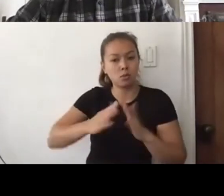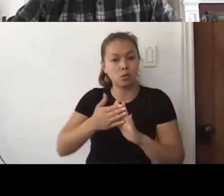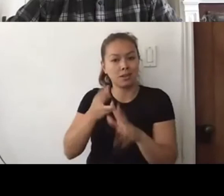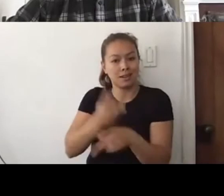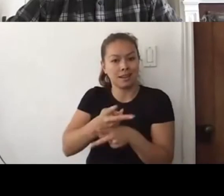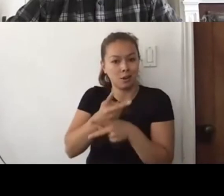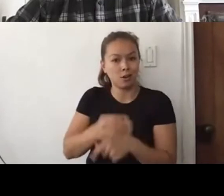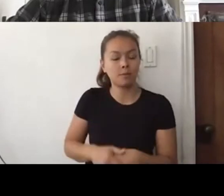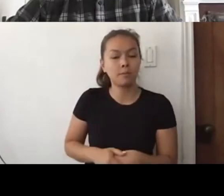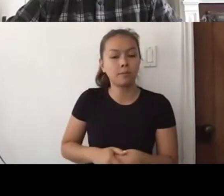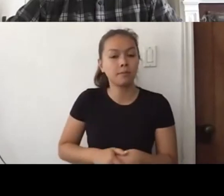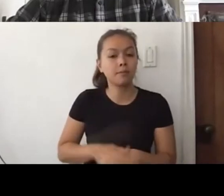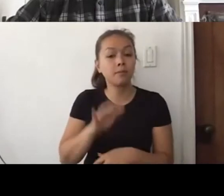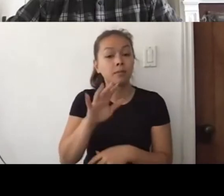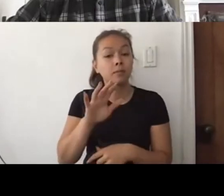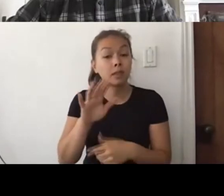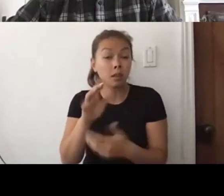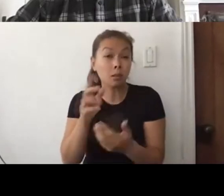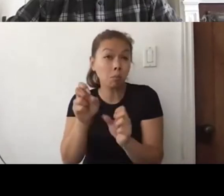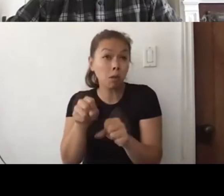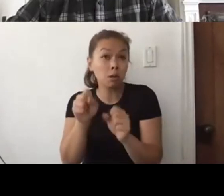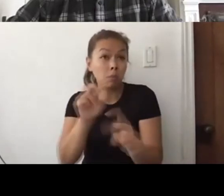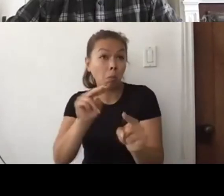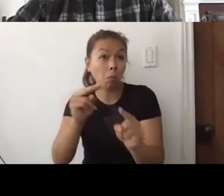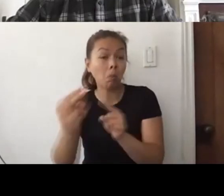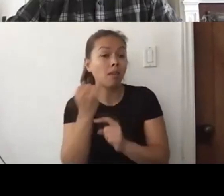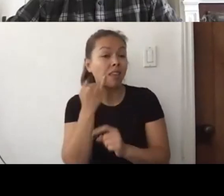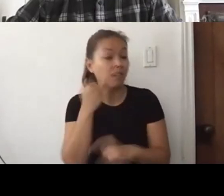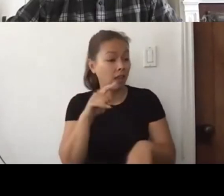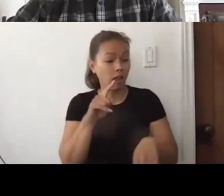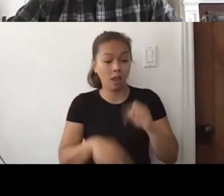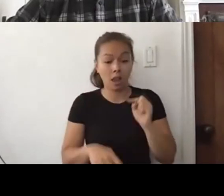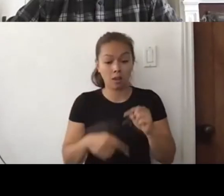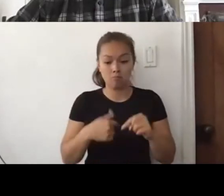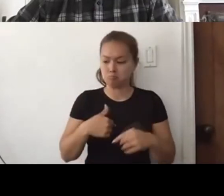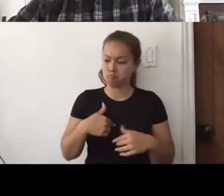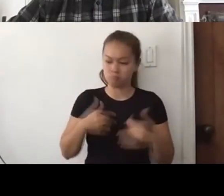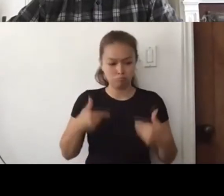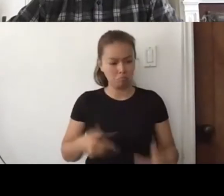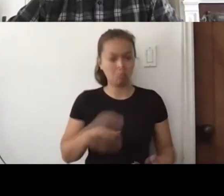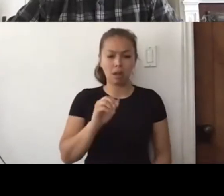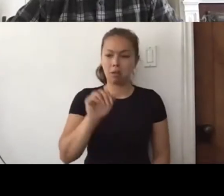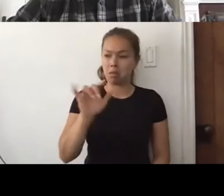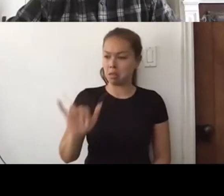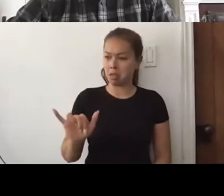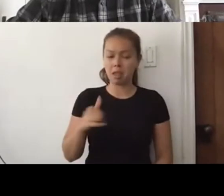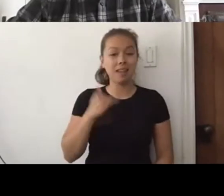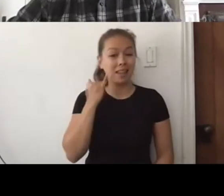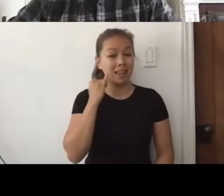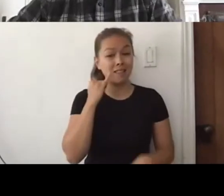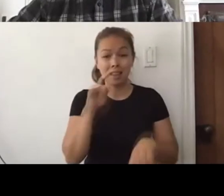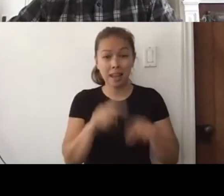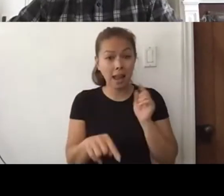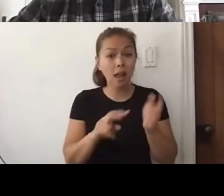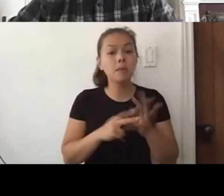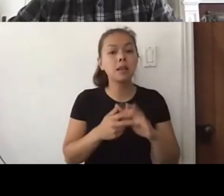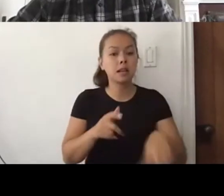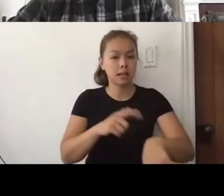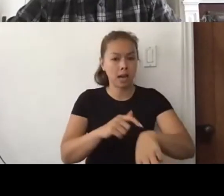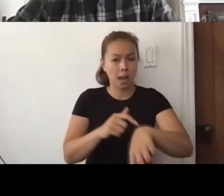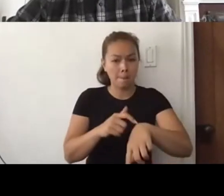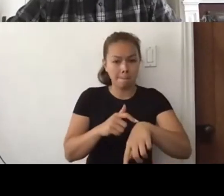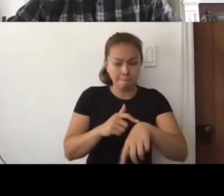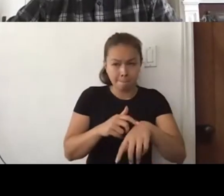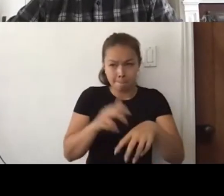an ally in meaningful ways, you're taking the time to unlearn and learn better what that looks like. Sometimes it means